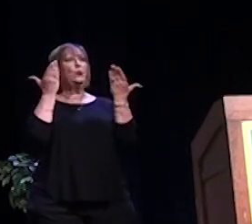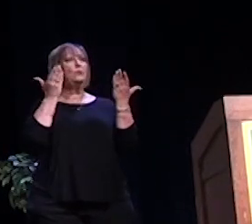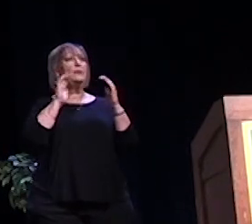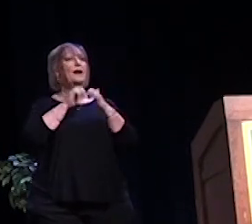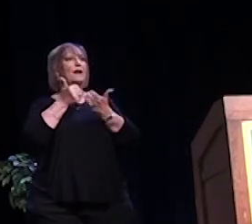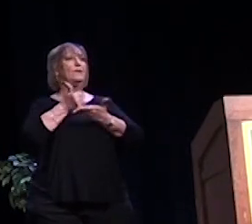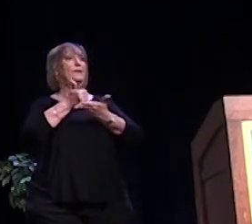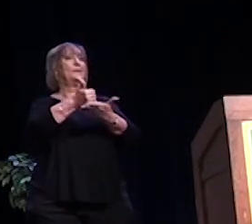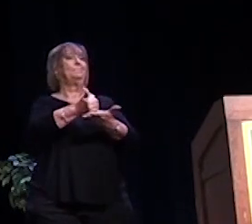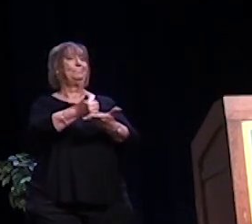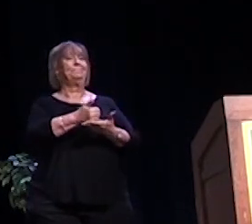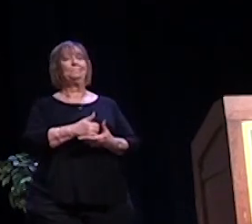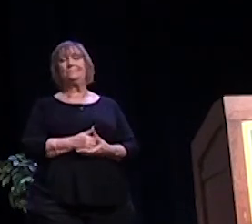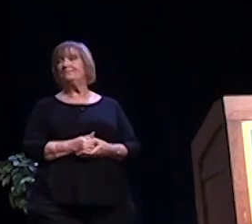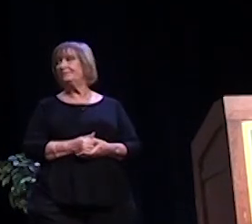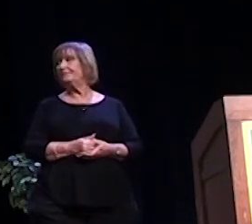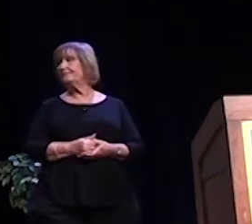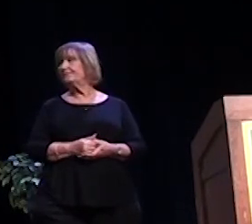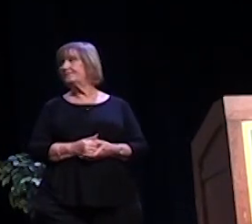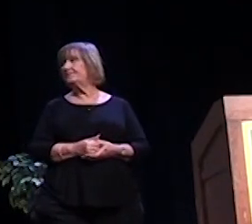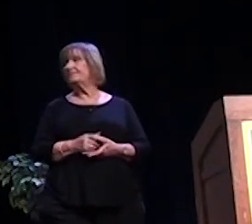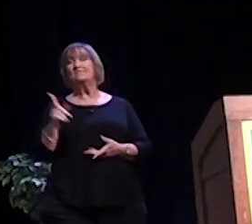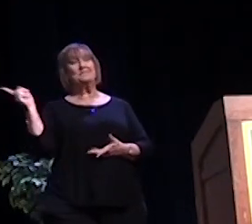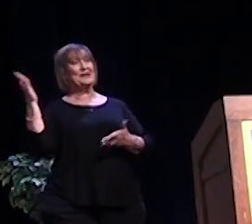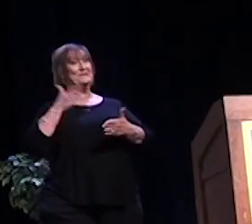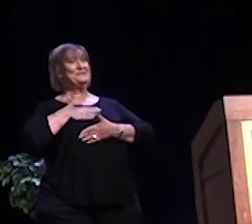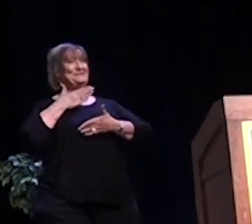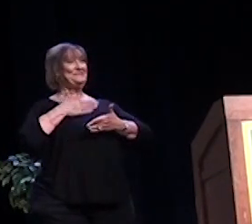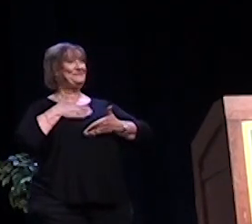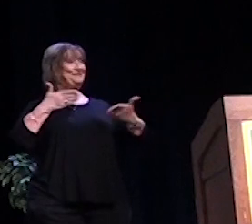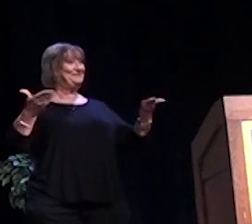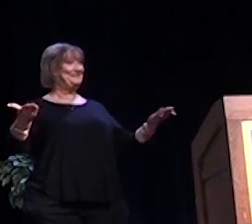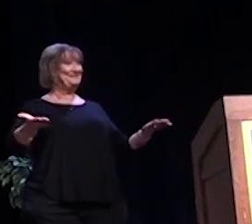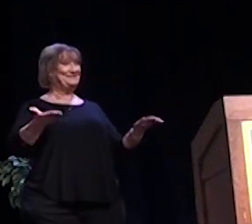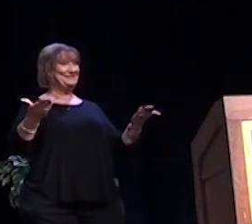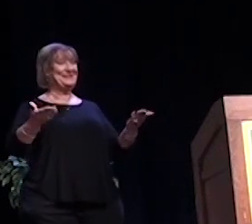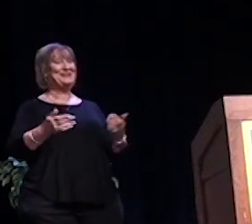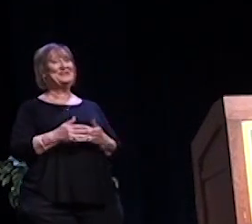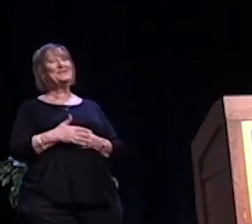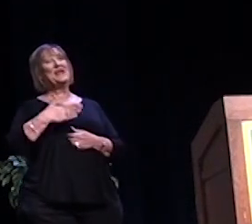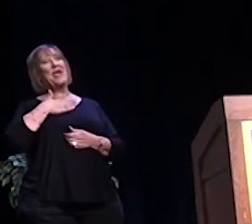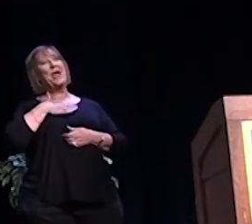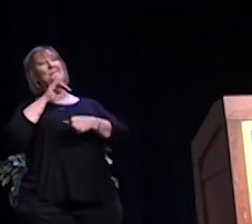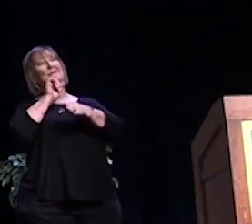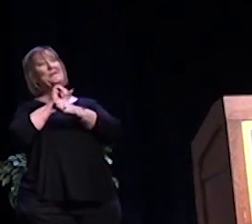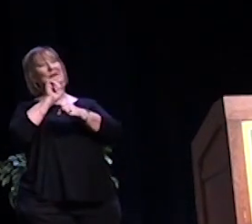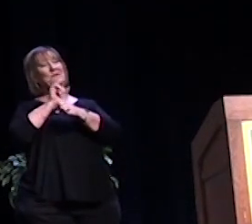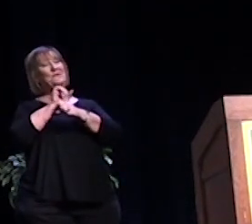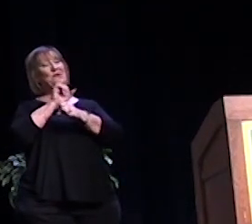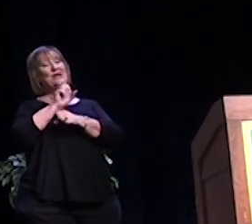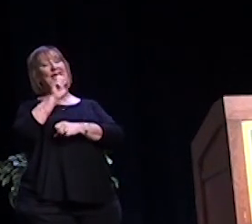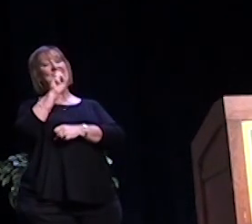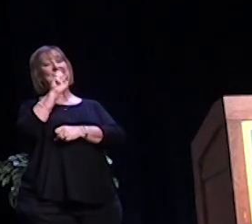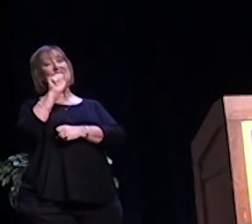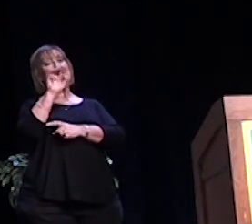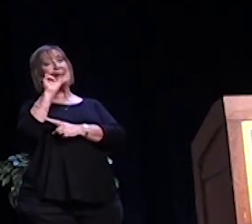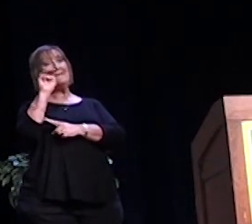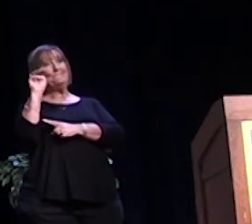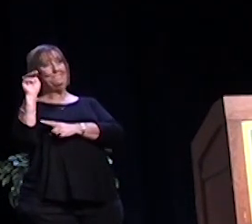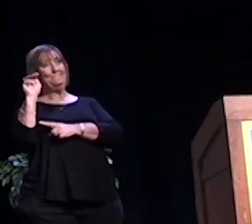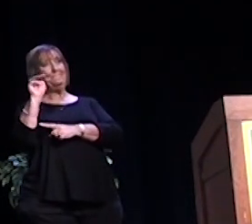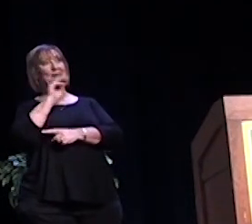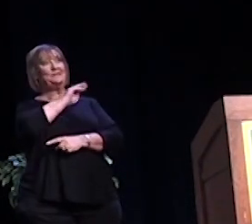Thank you, Ian. It's a pleasure to be here with you all. In my work at SAMMinistries, I have the opportunity